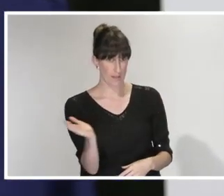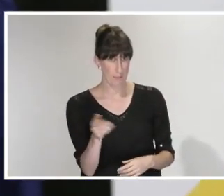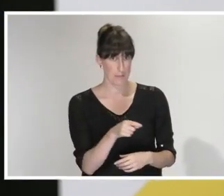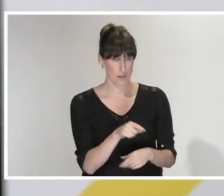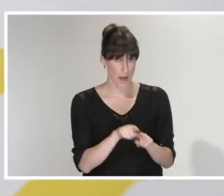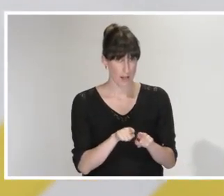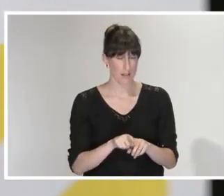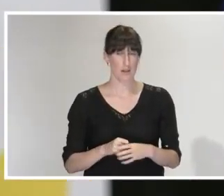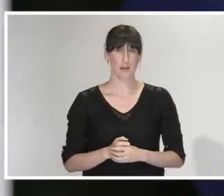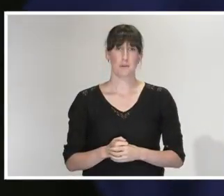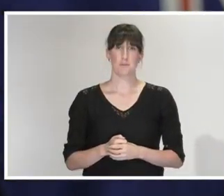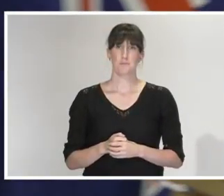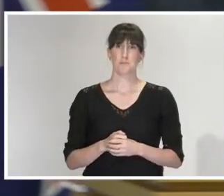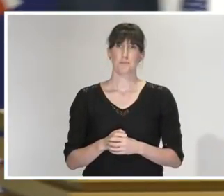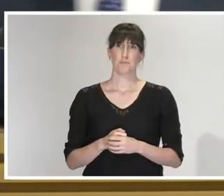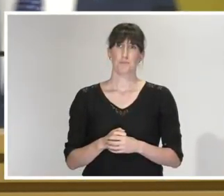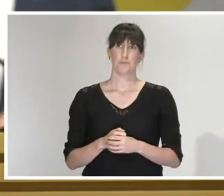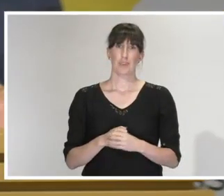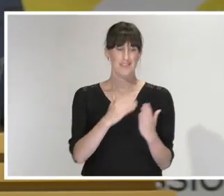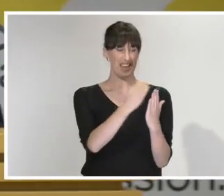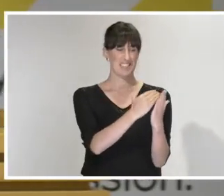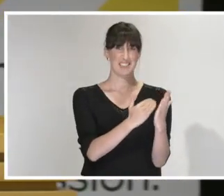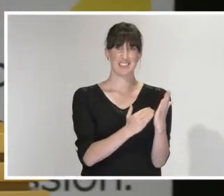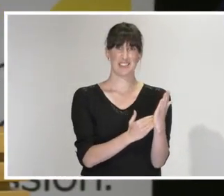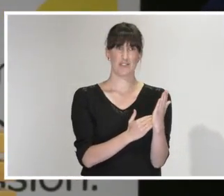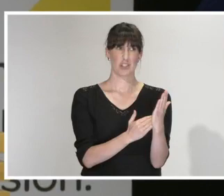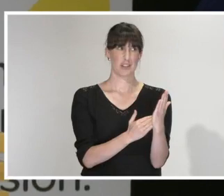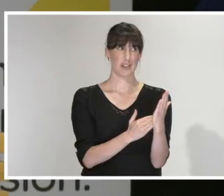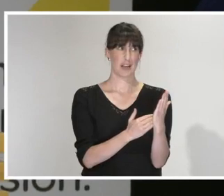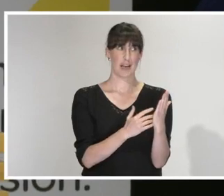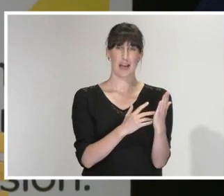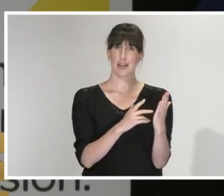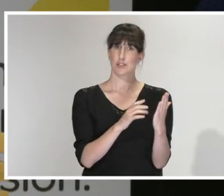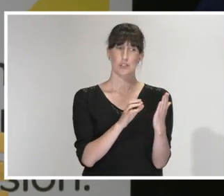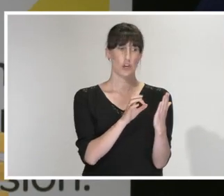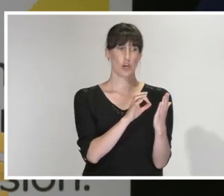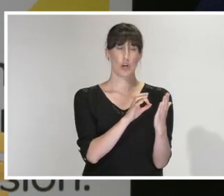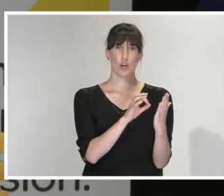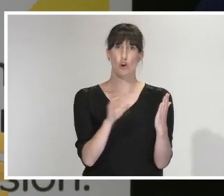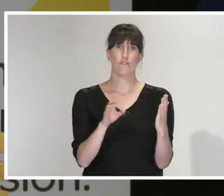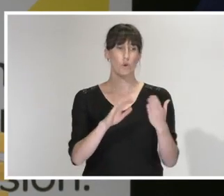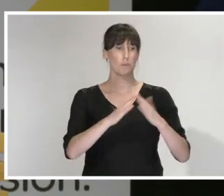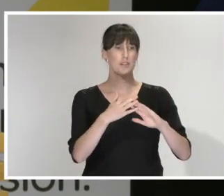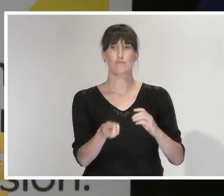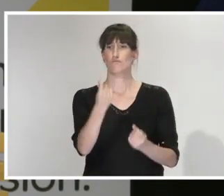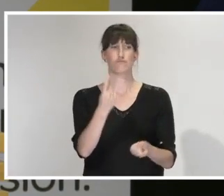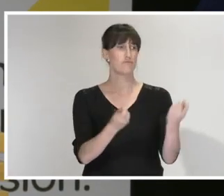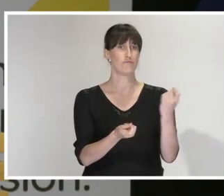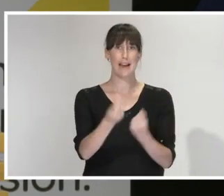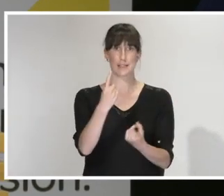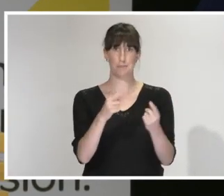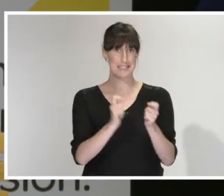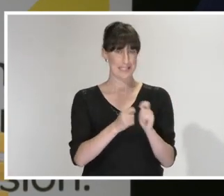to support or identify when we should do community testing. Any community testing would be part of broader